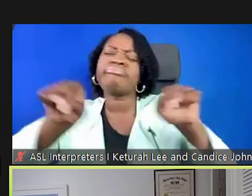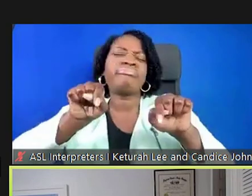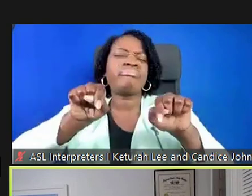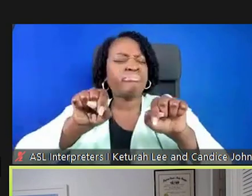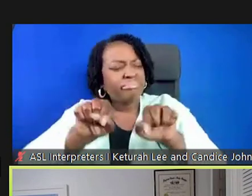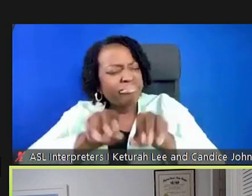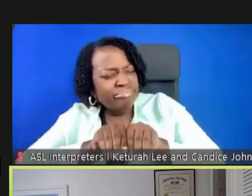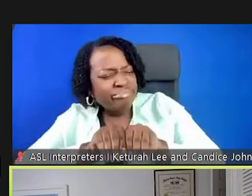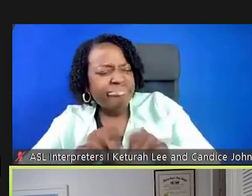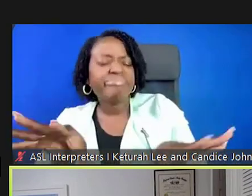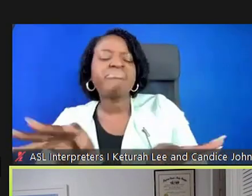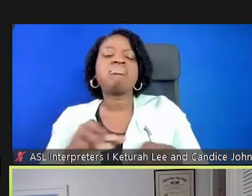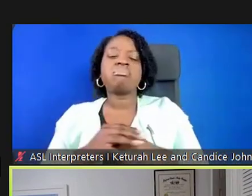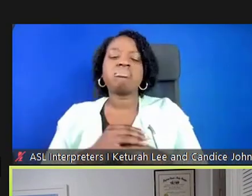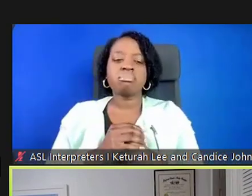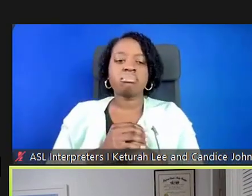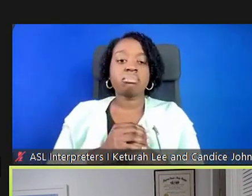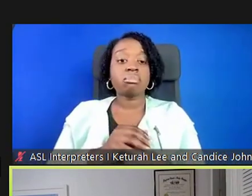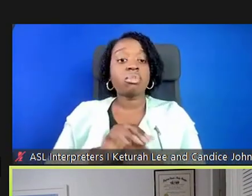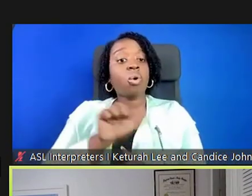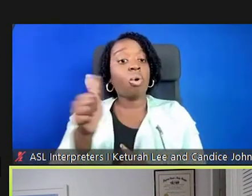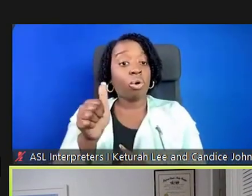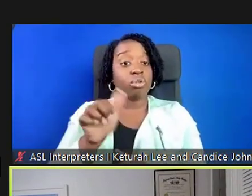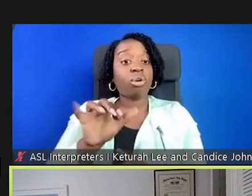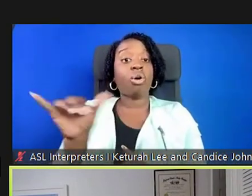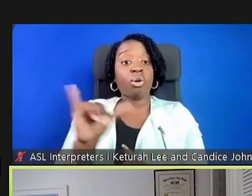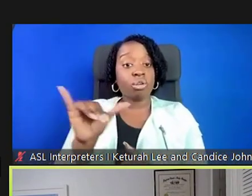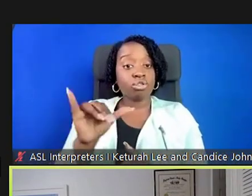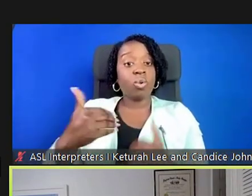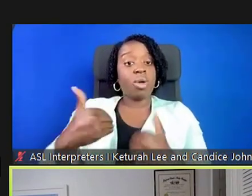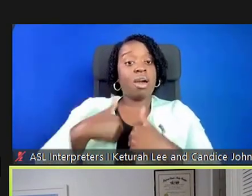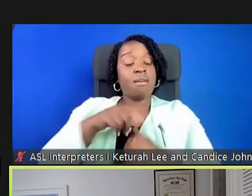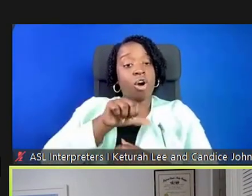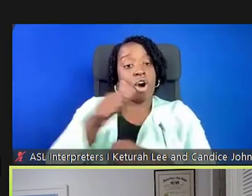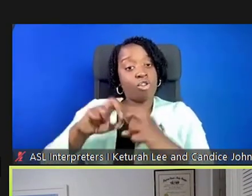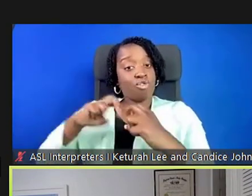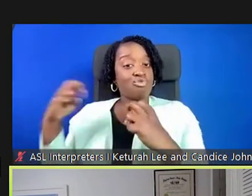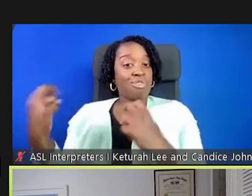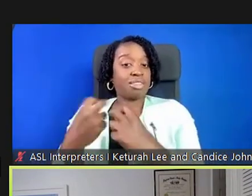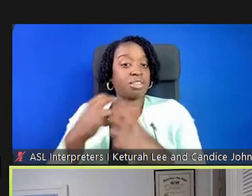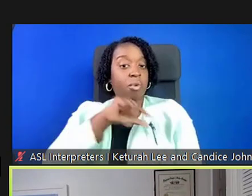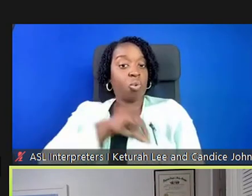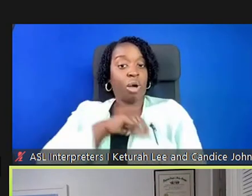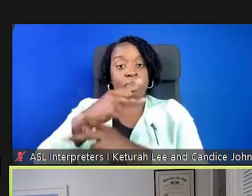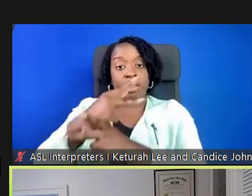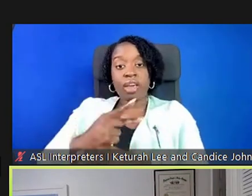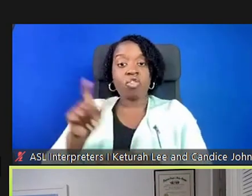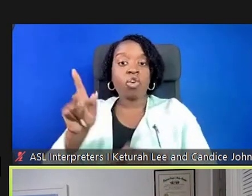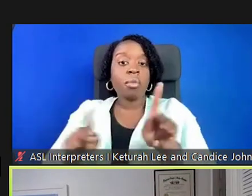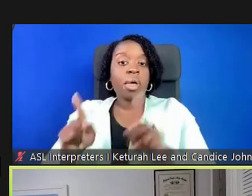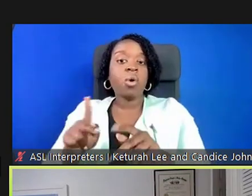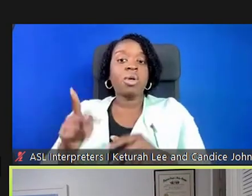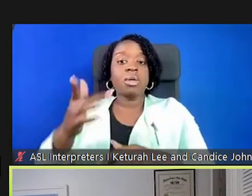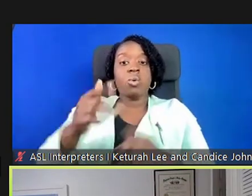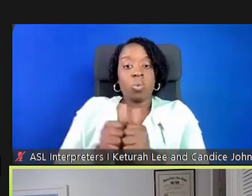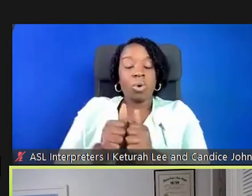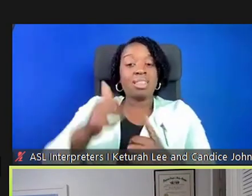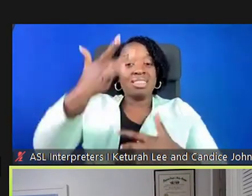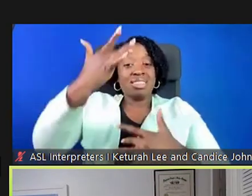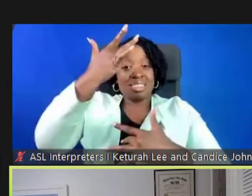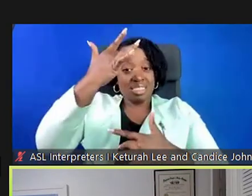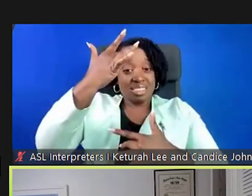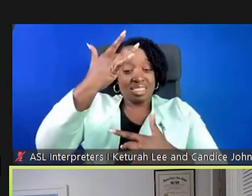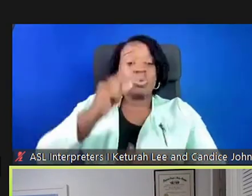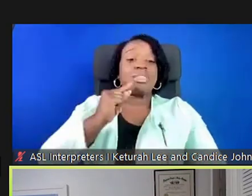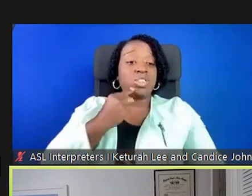People with Serious Illness and the Forum on Aging, Disability, and Independence, please view the websites,